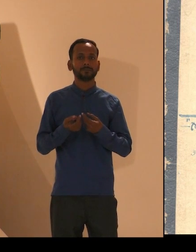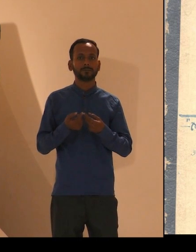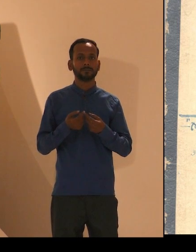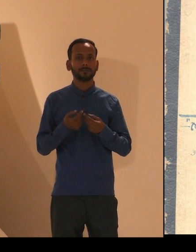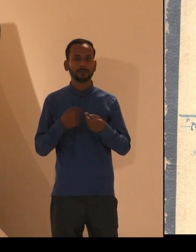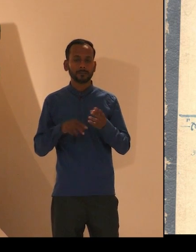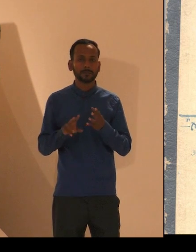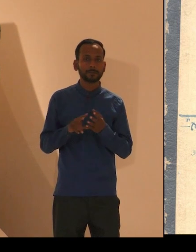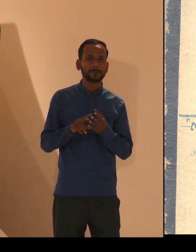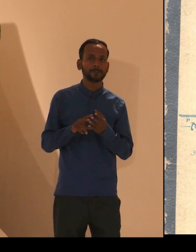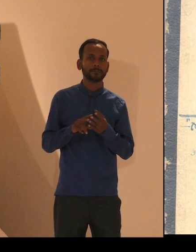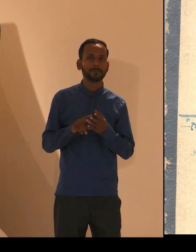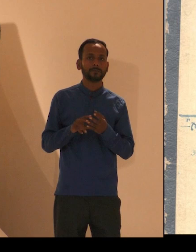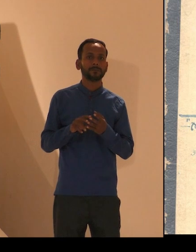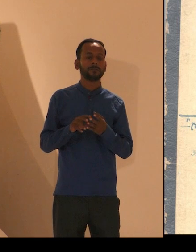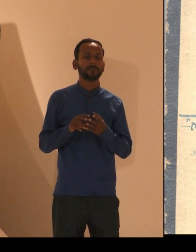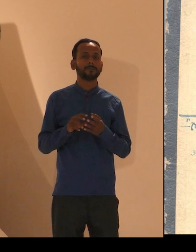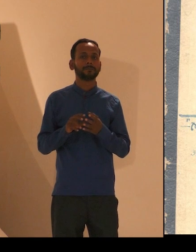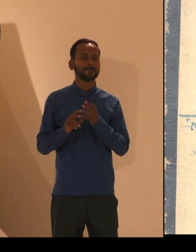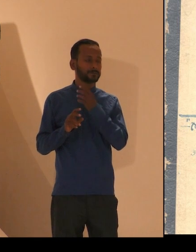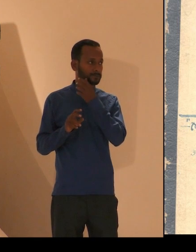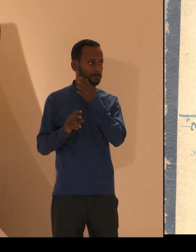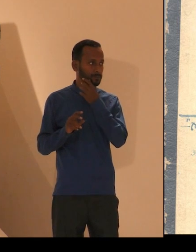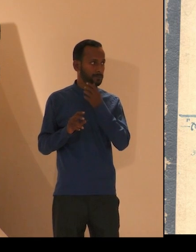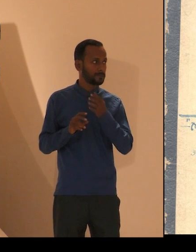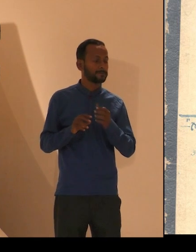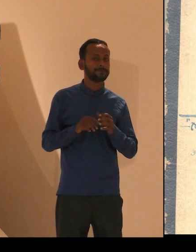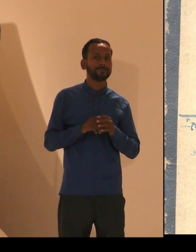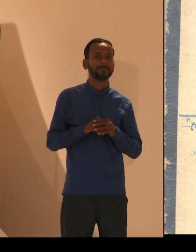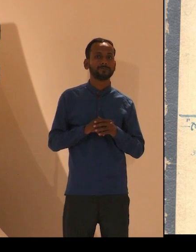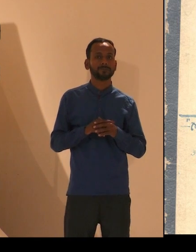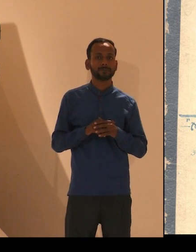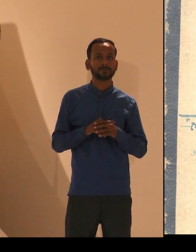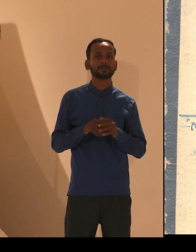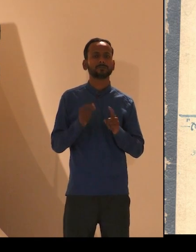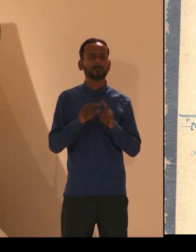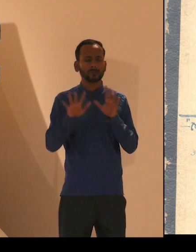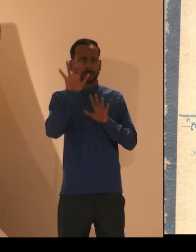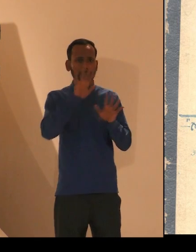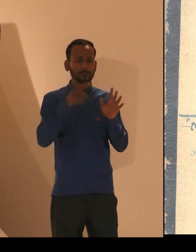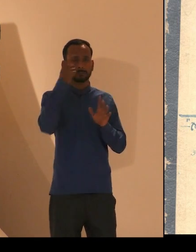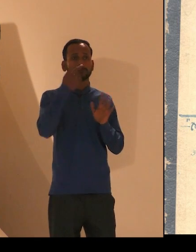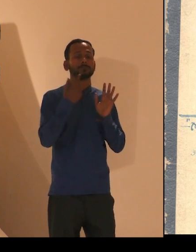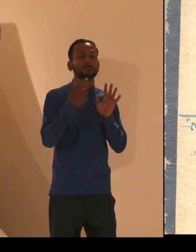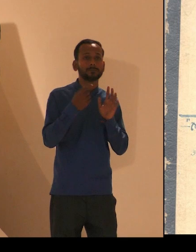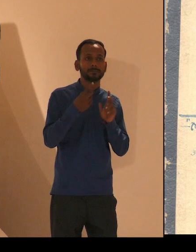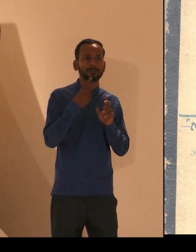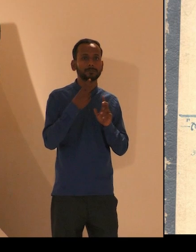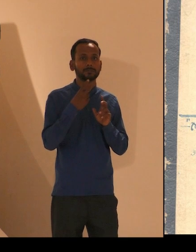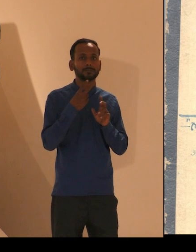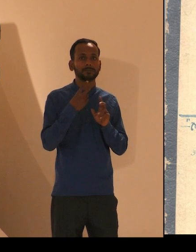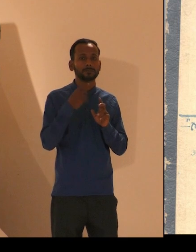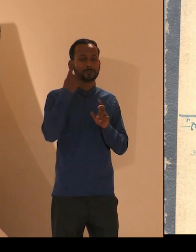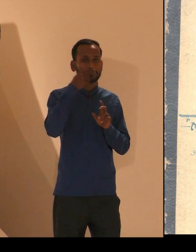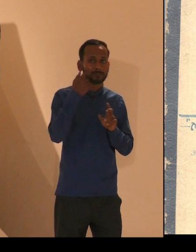demoness Hidimba in Mahabharata. And this is a queer feminist group who performed this and who